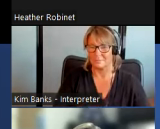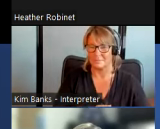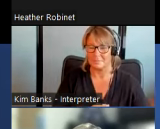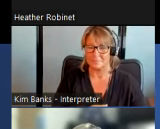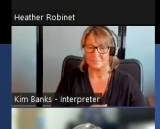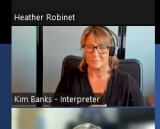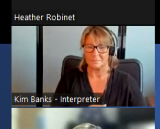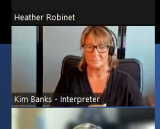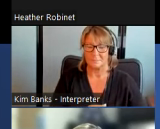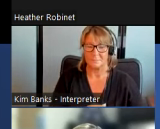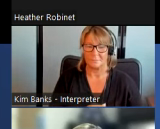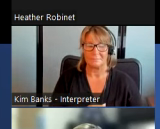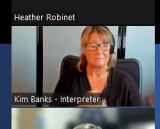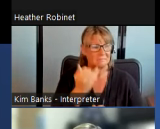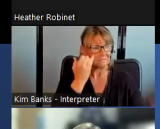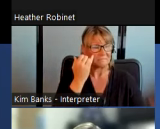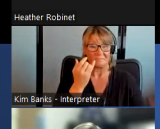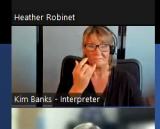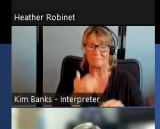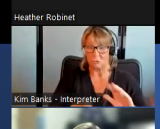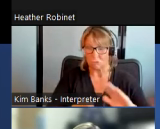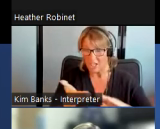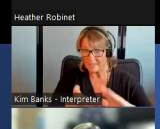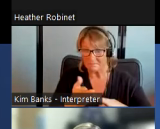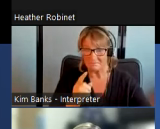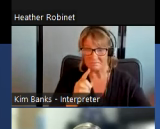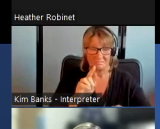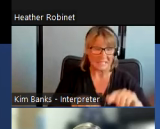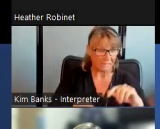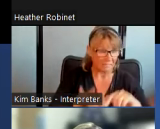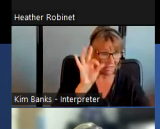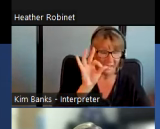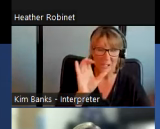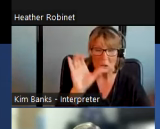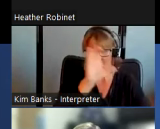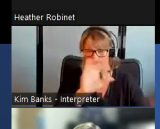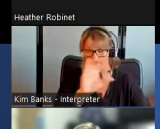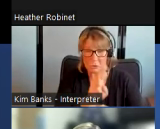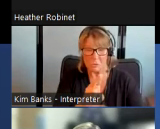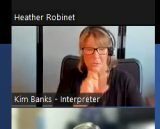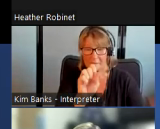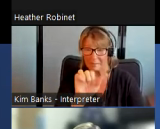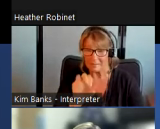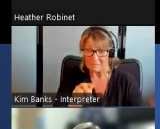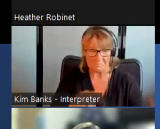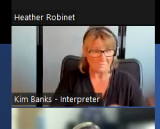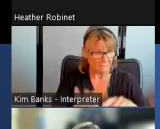If you can't find anything, however, if you search by social insurance number and you still can't find them,